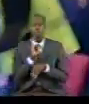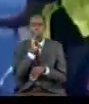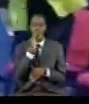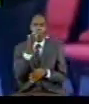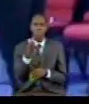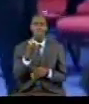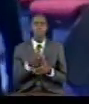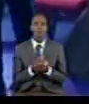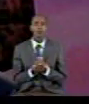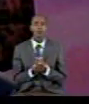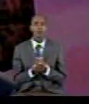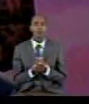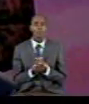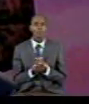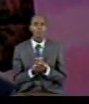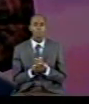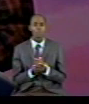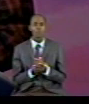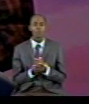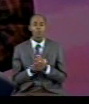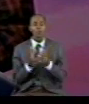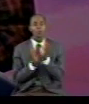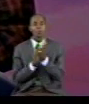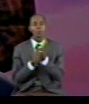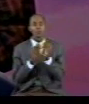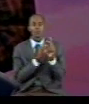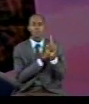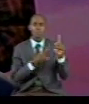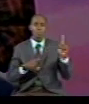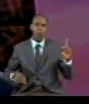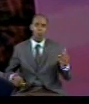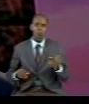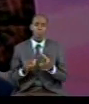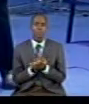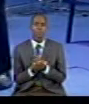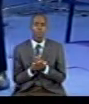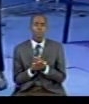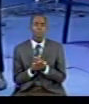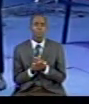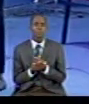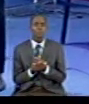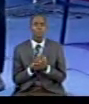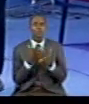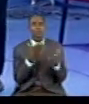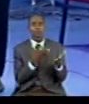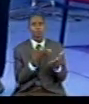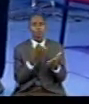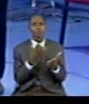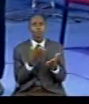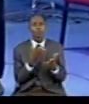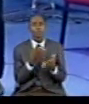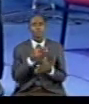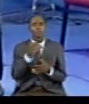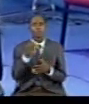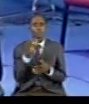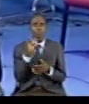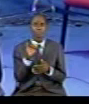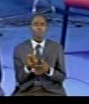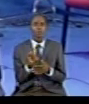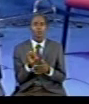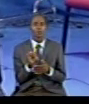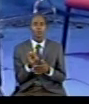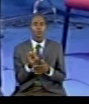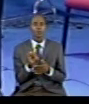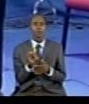The next testimony, please. Praise the Lord. Sister Joy Agbanabiri had